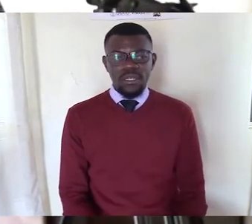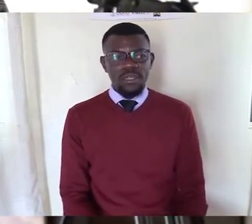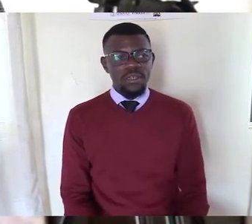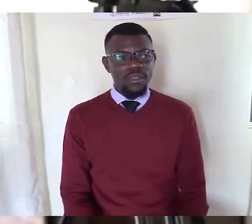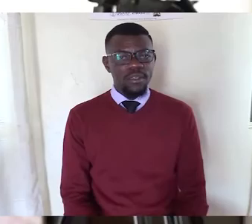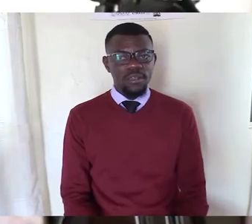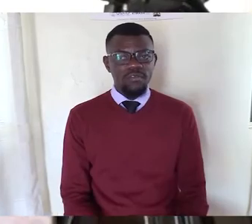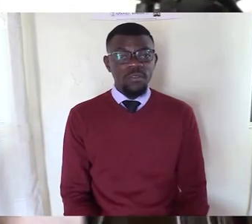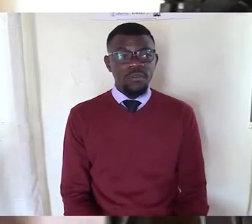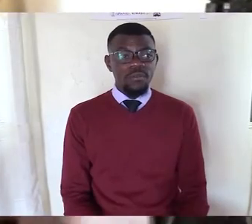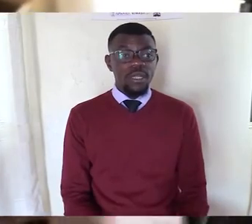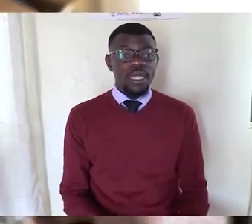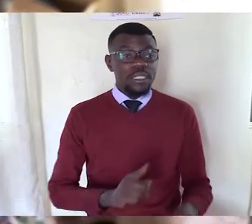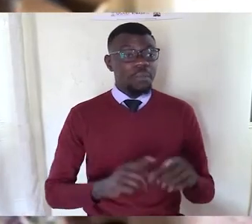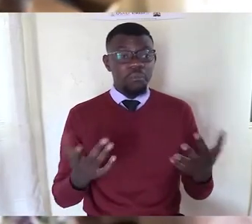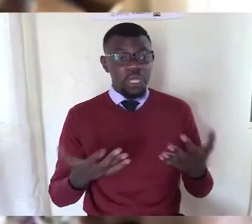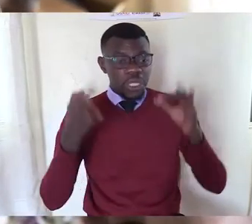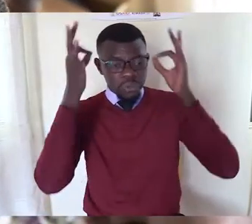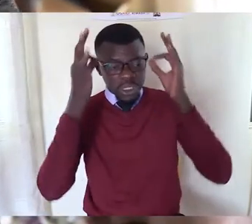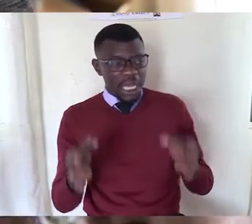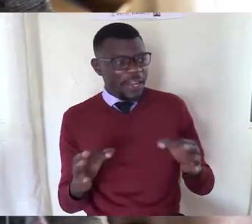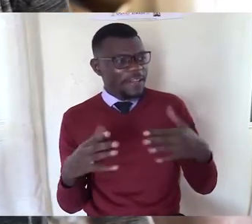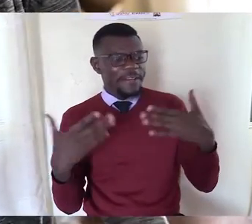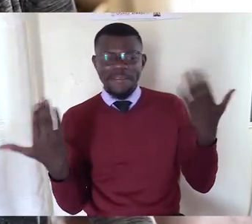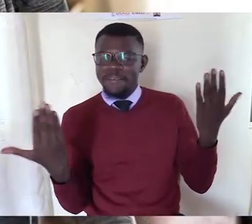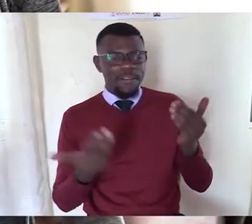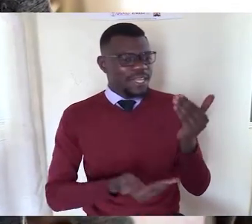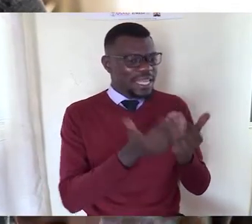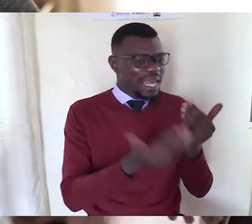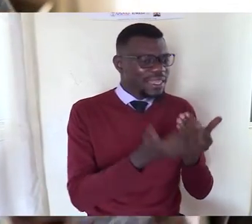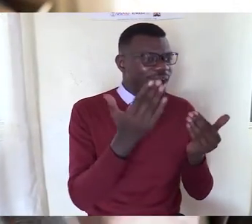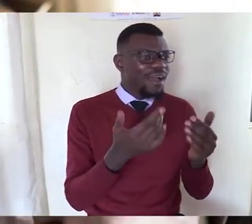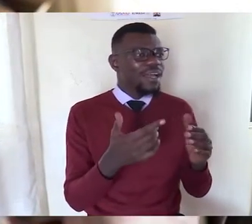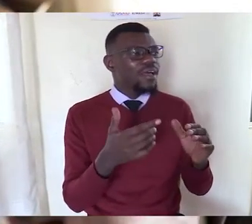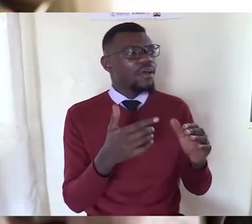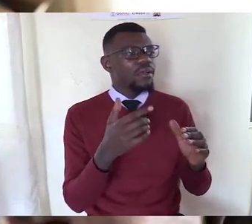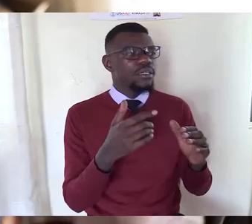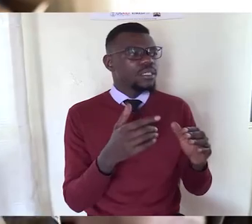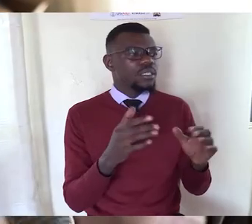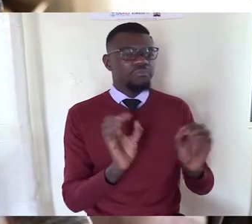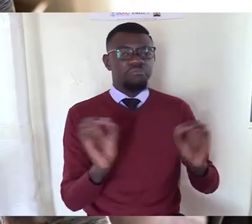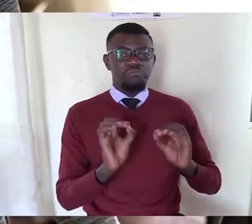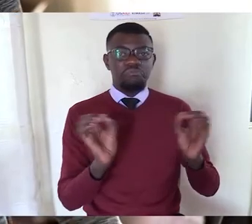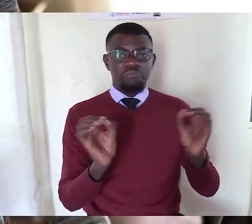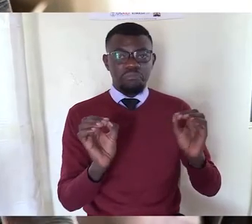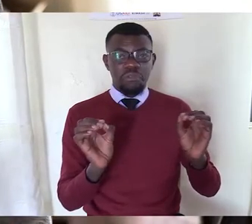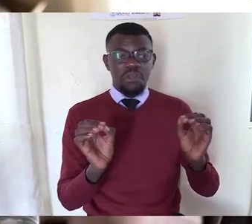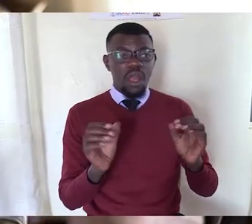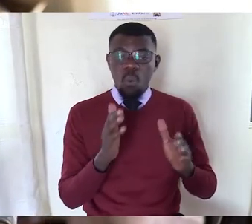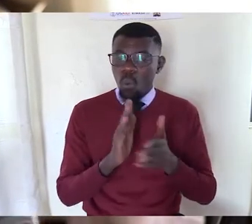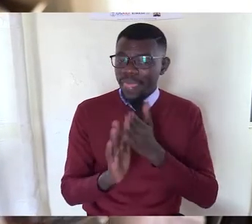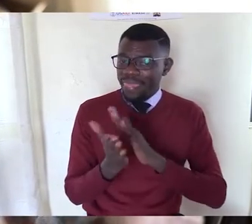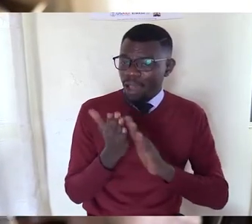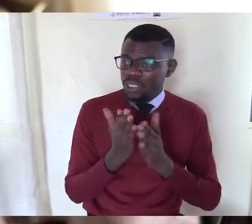The moment you deploy, without necessarily looking at what have you deployed for them to go and do, without